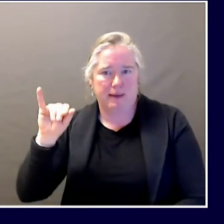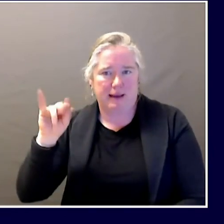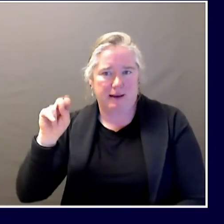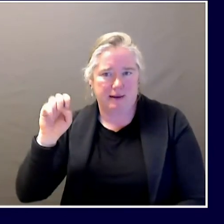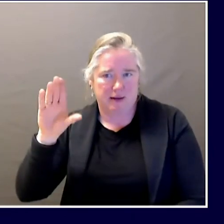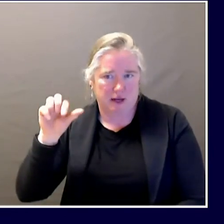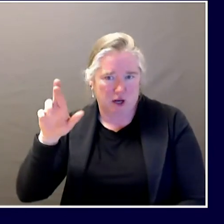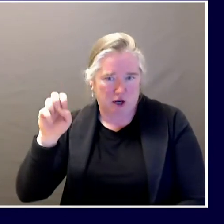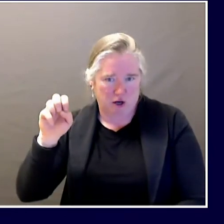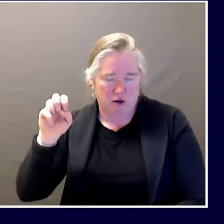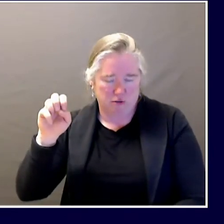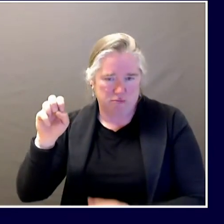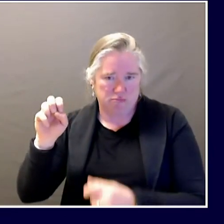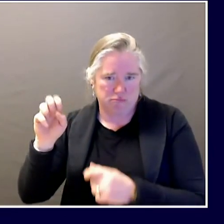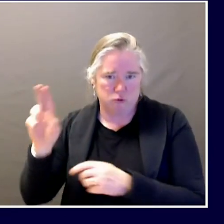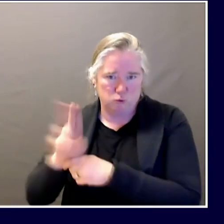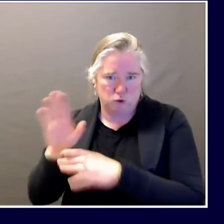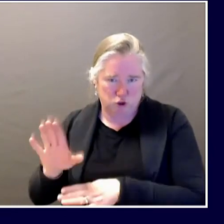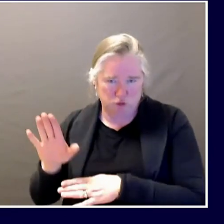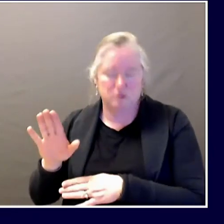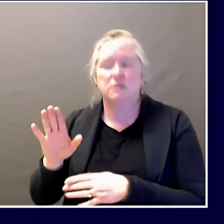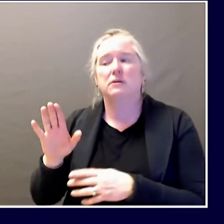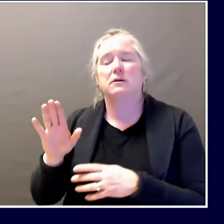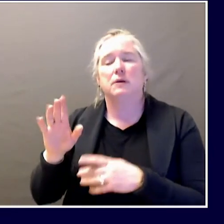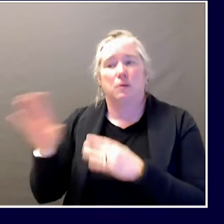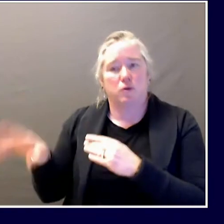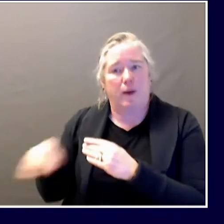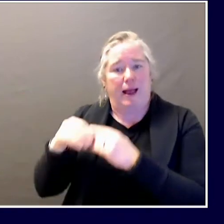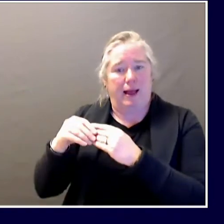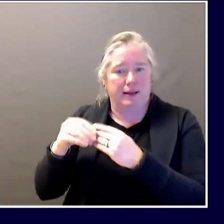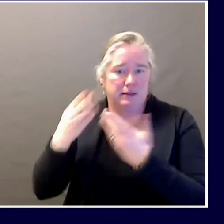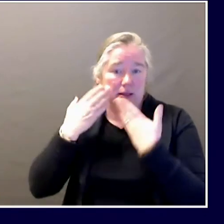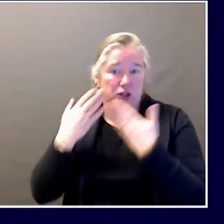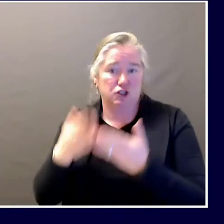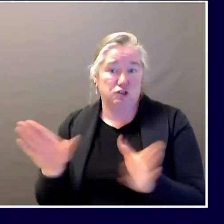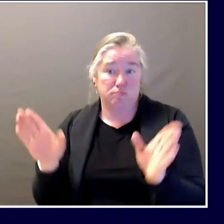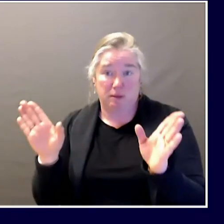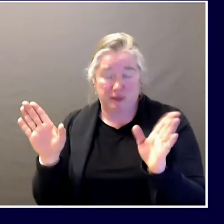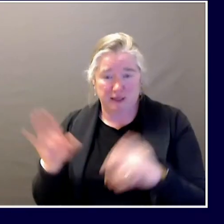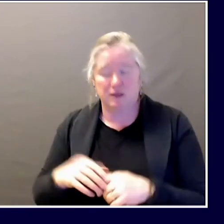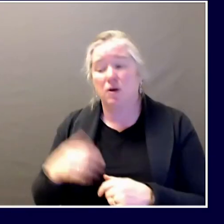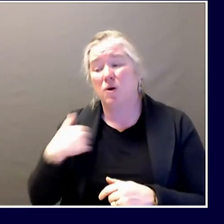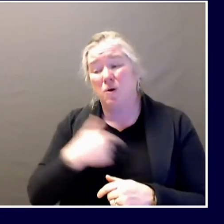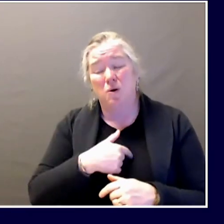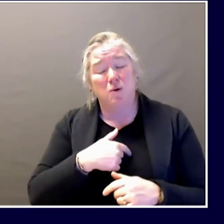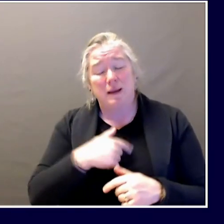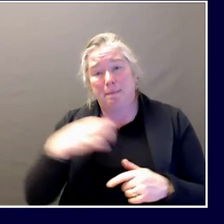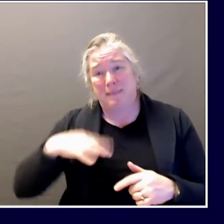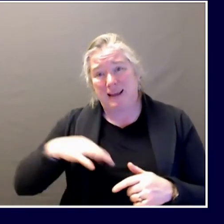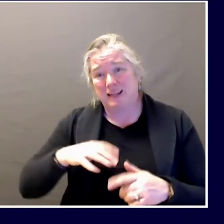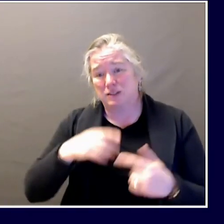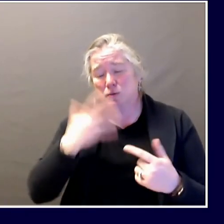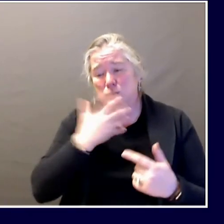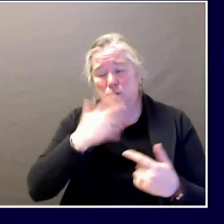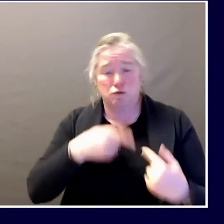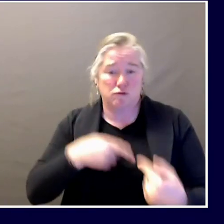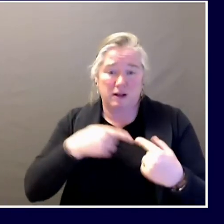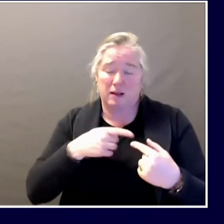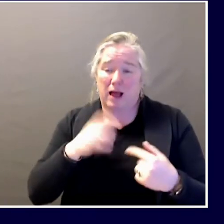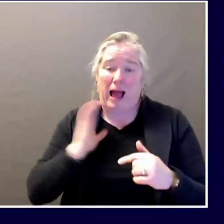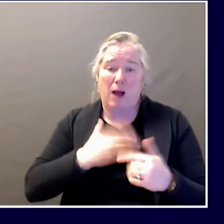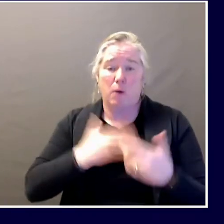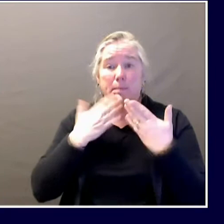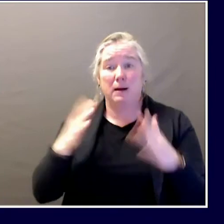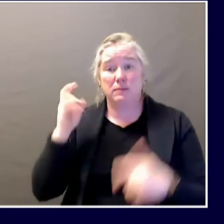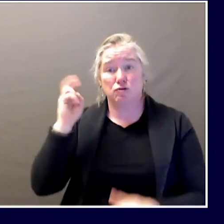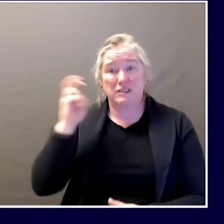been a challenge. We know that this has always been a problem. We don't have the type of public transportation system that other places do. We're a very rural